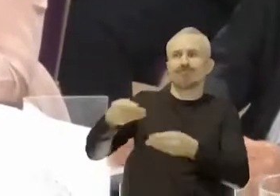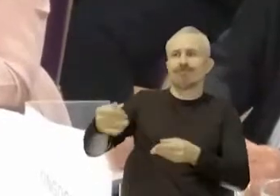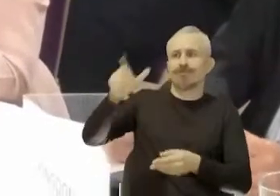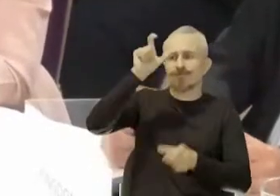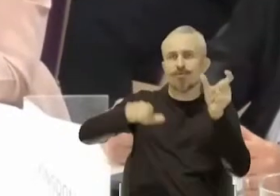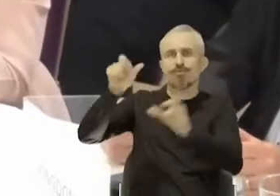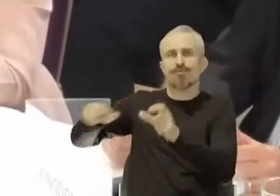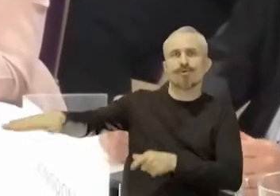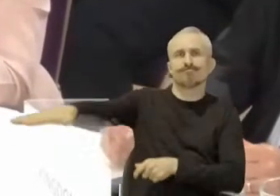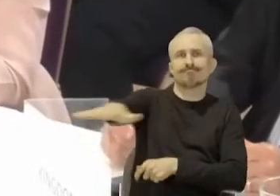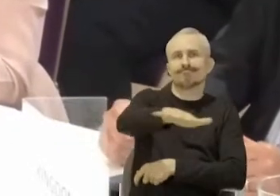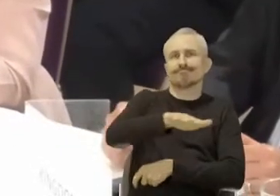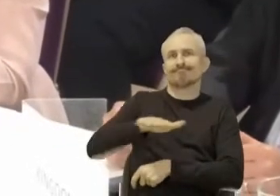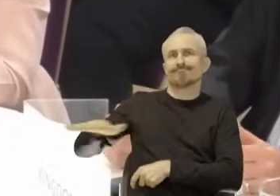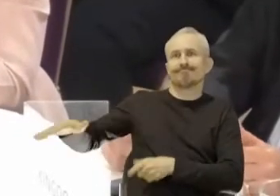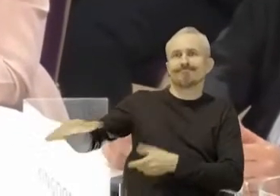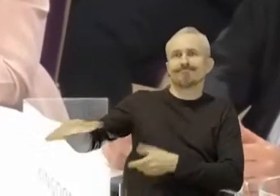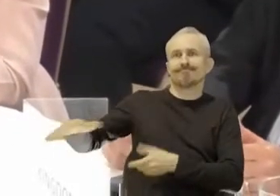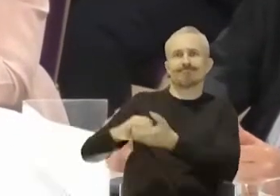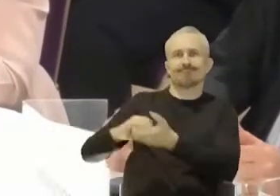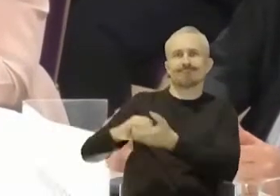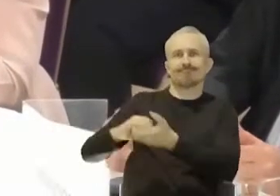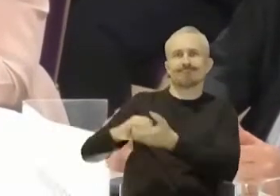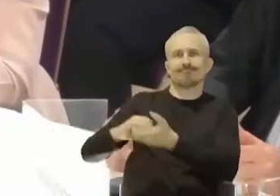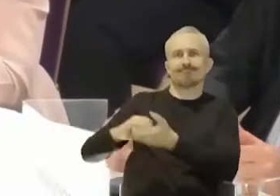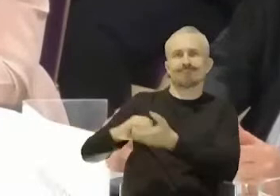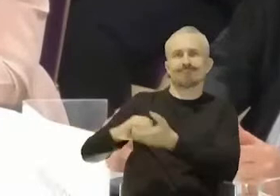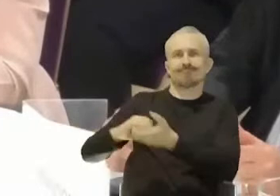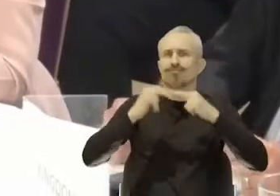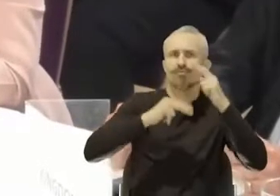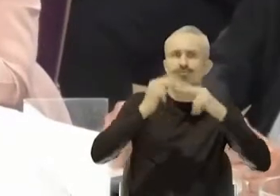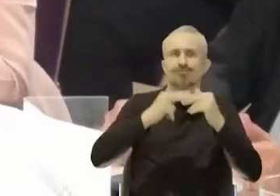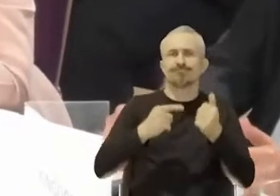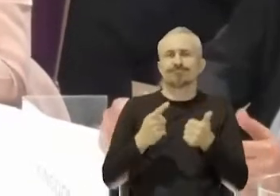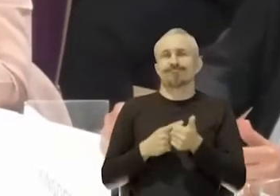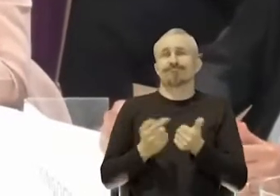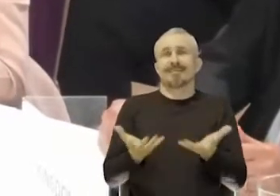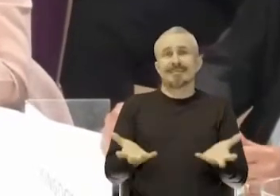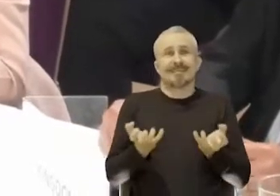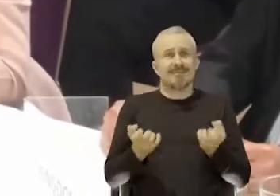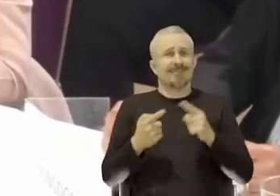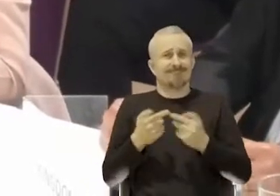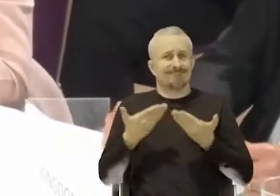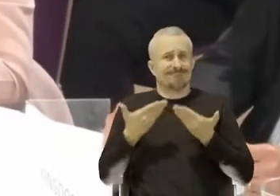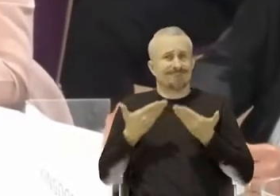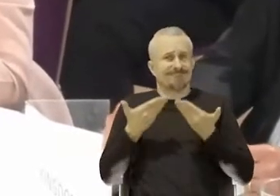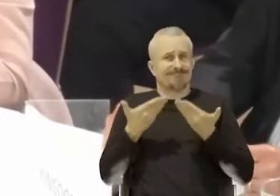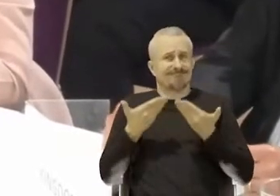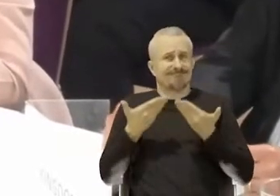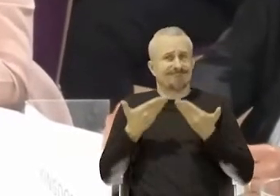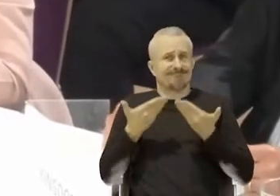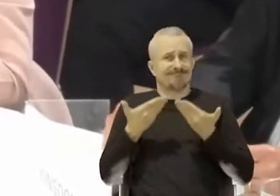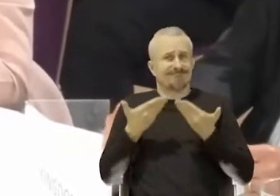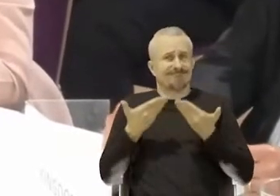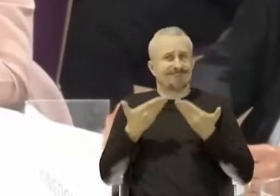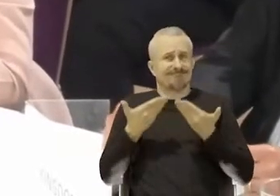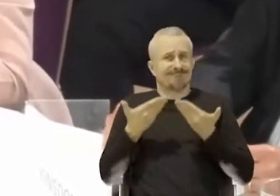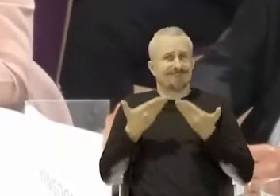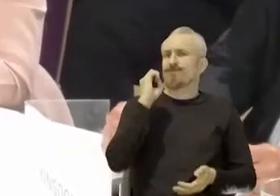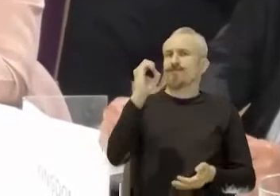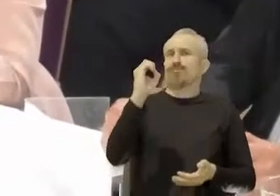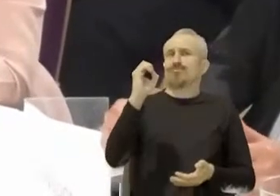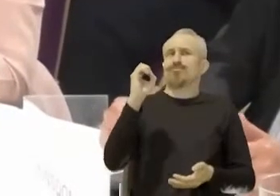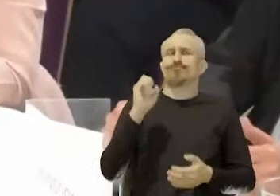fund for housing and buildings. As I mentioned before, we are planning to launch